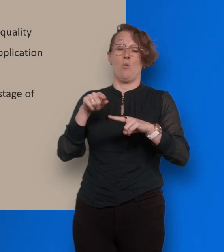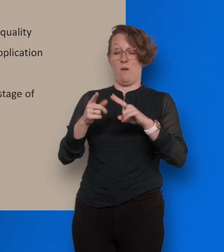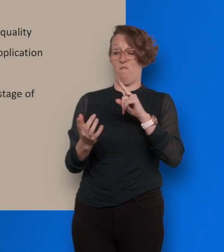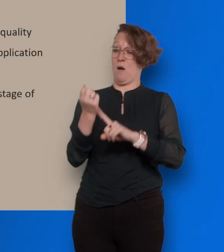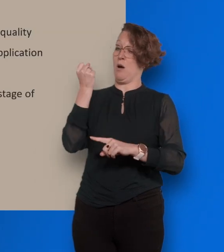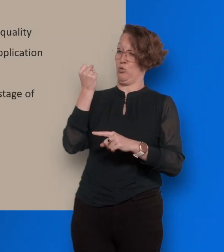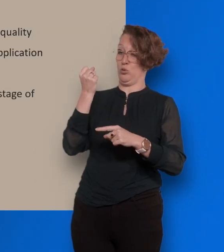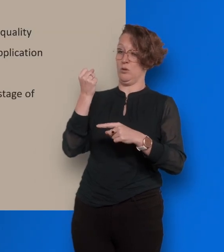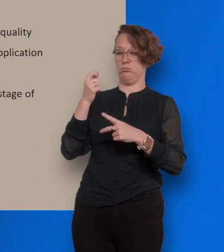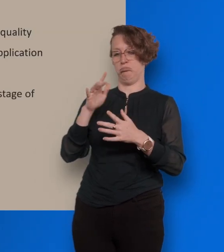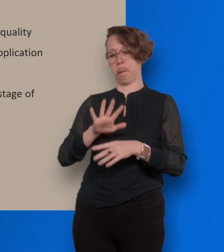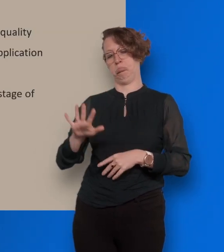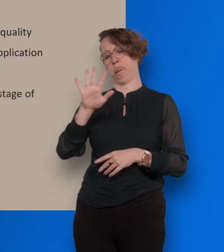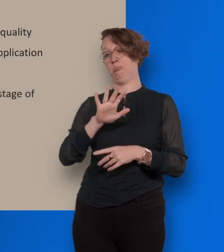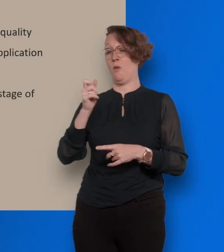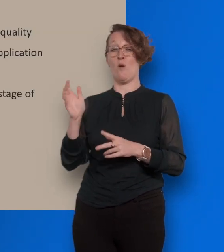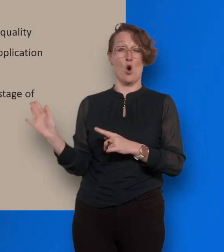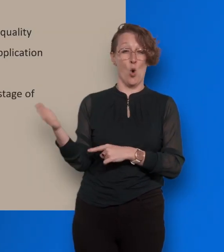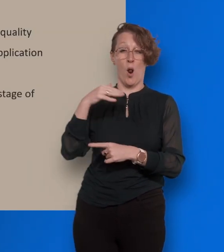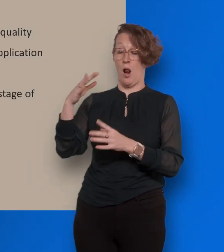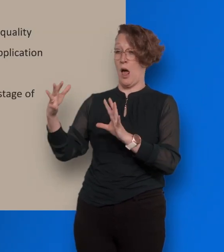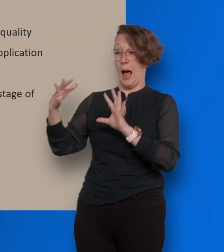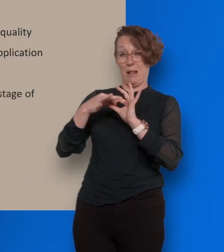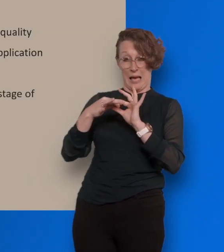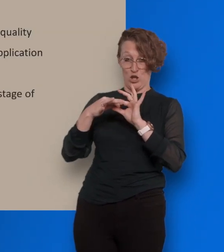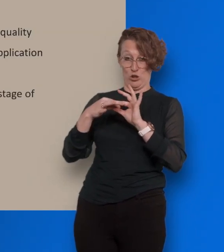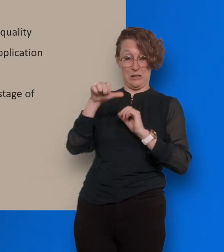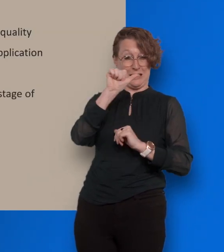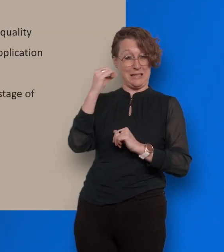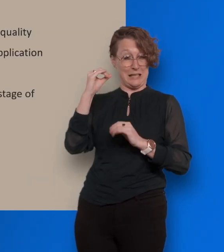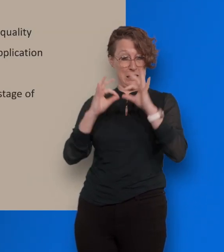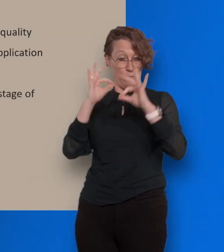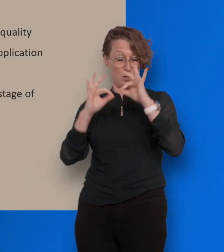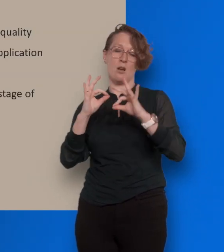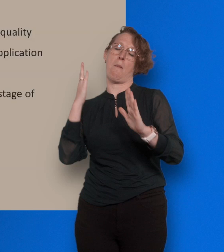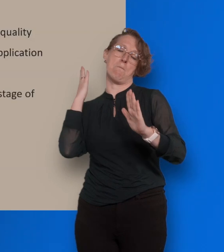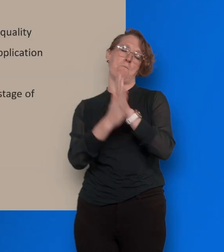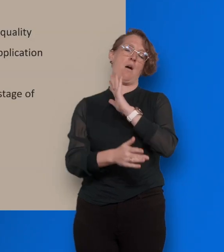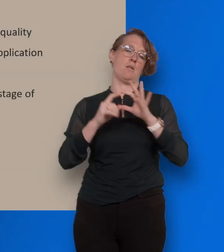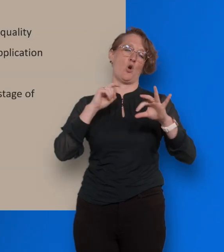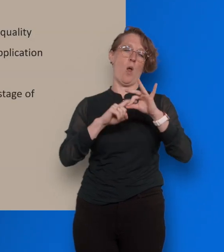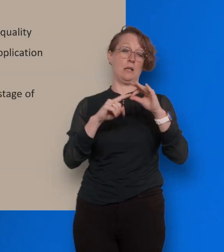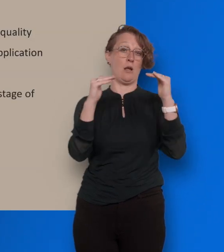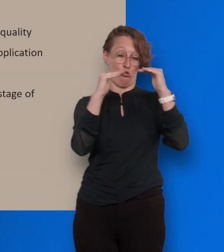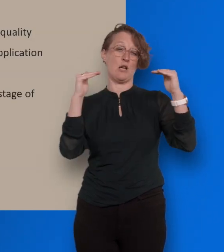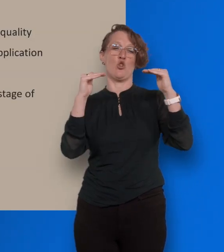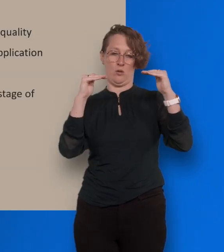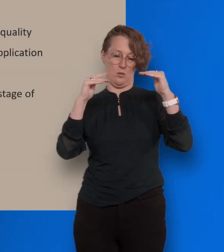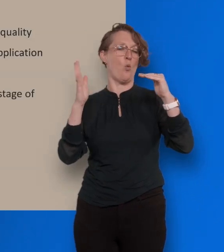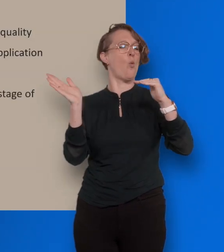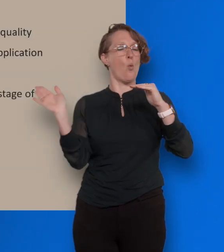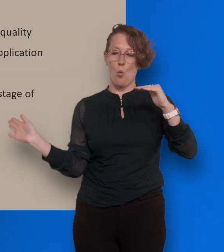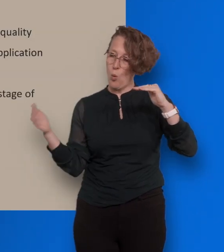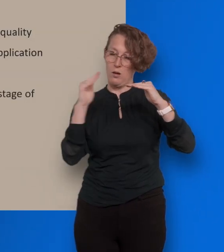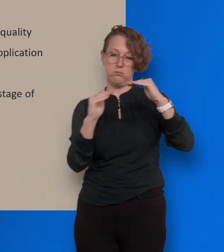found, about 60% of the applications that are submitted to us pass that quality threshold, and they are all